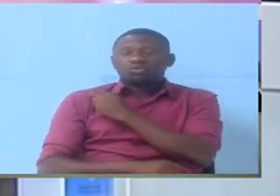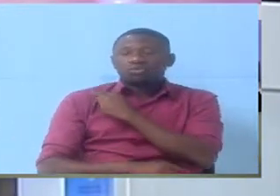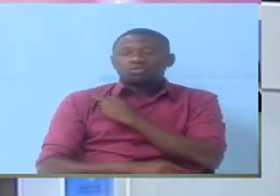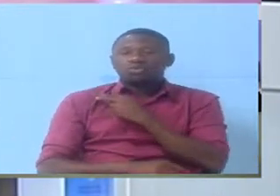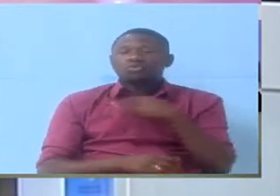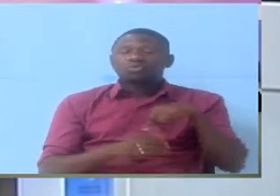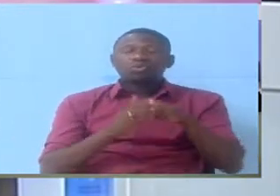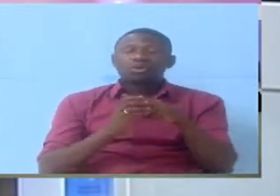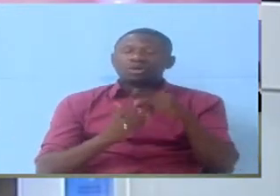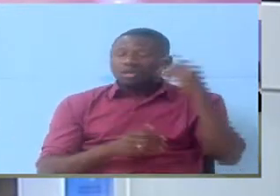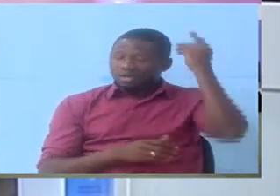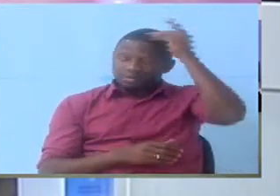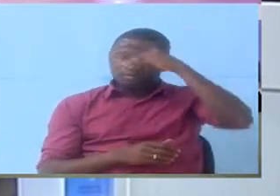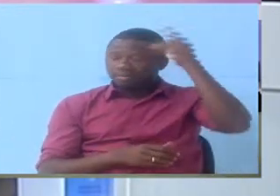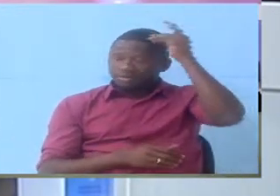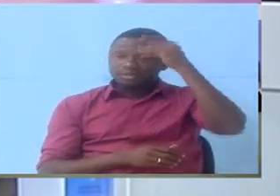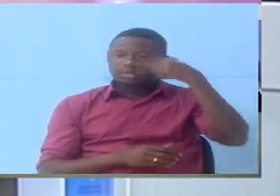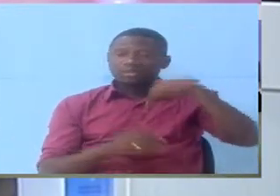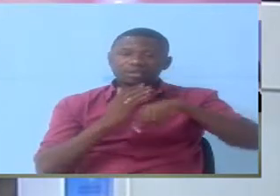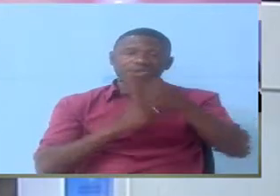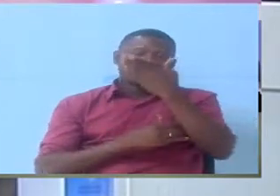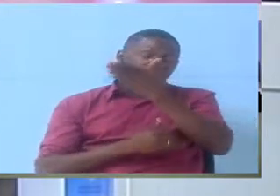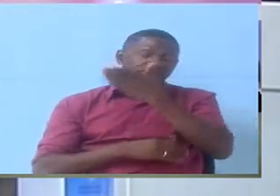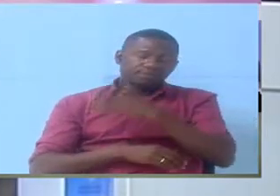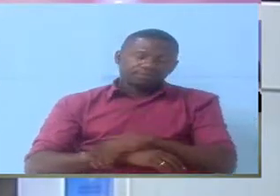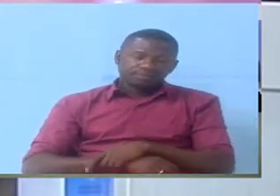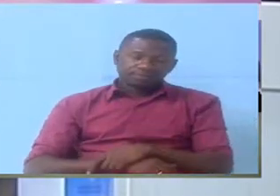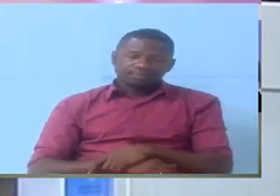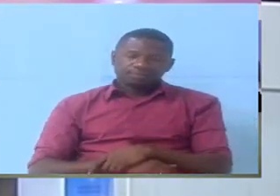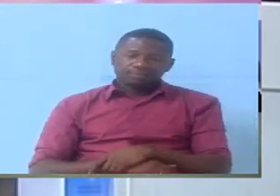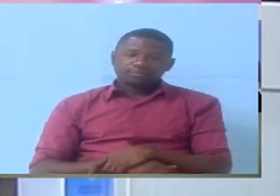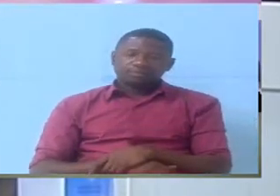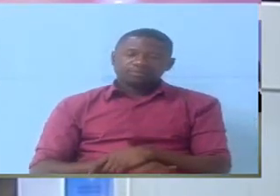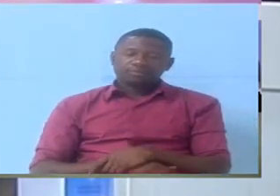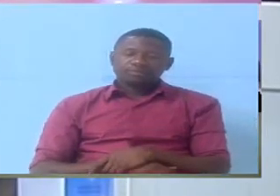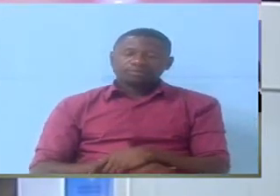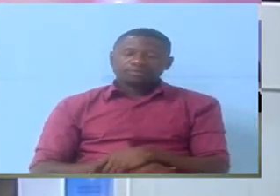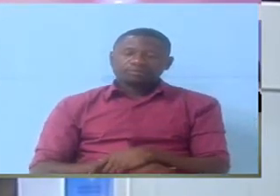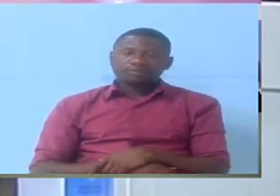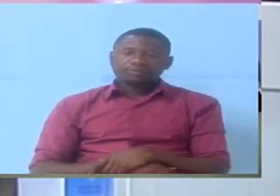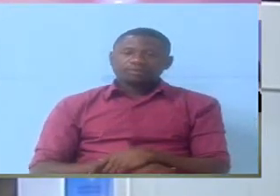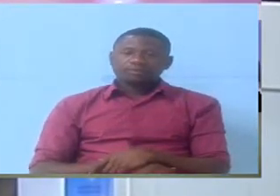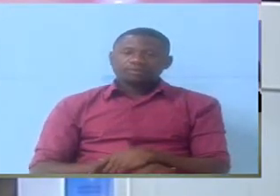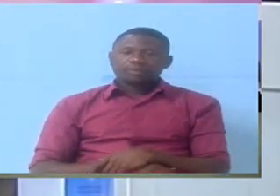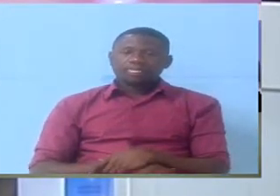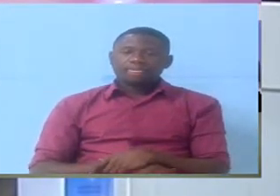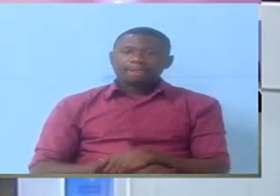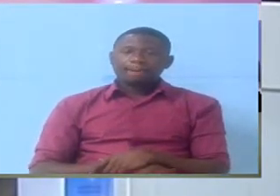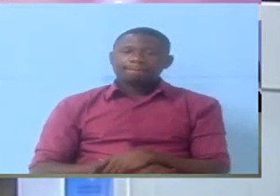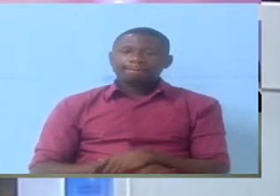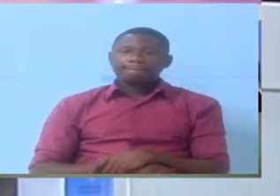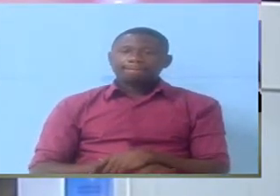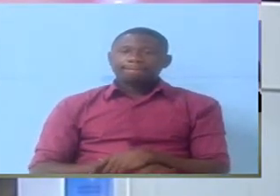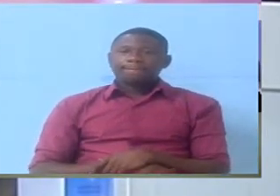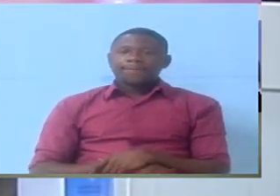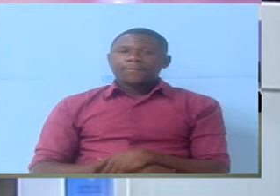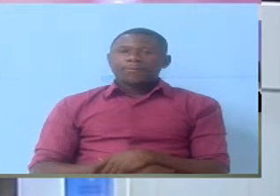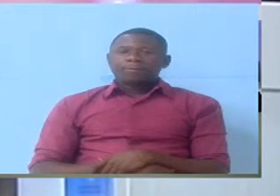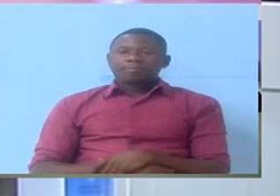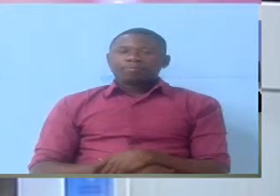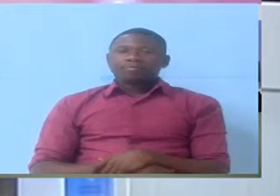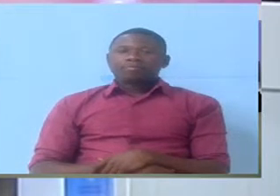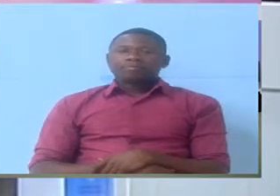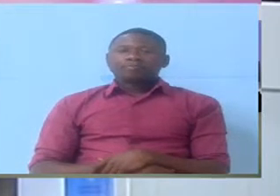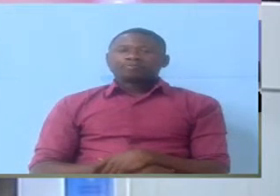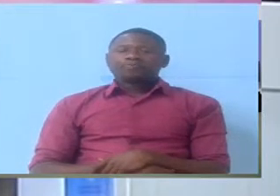Darfur. That wotumo kuo sembo waratila kono fanuta kabo makamo tome ya lonko wole dafo la